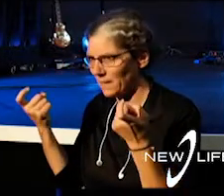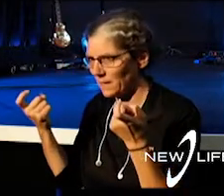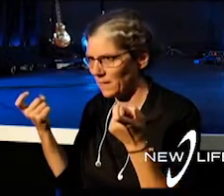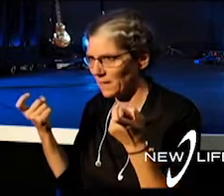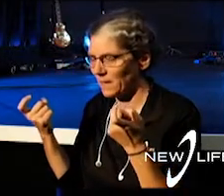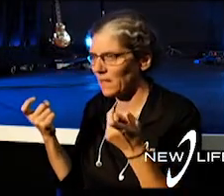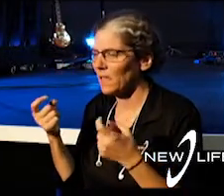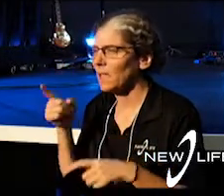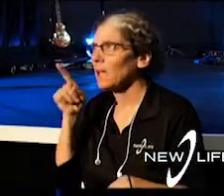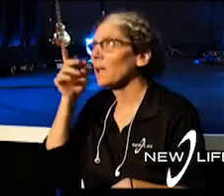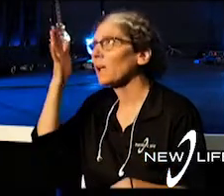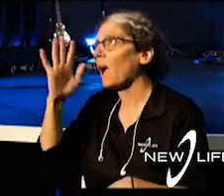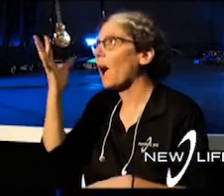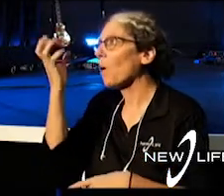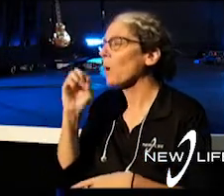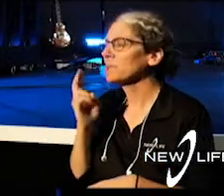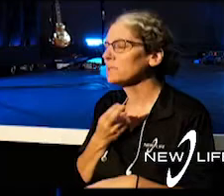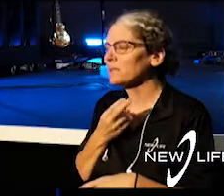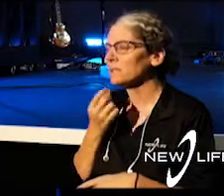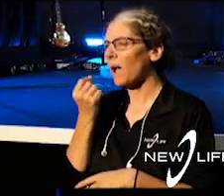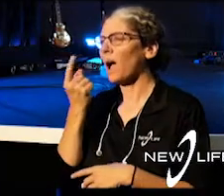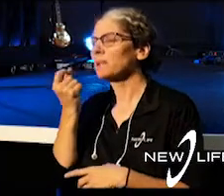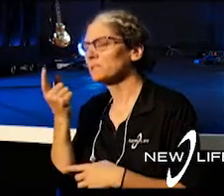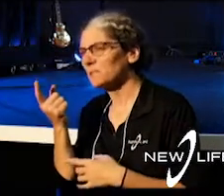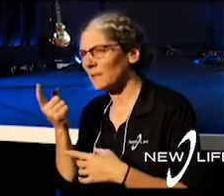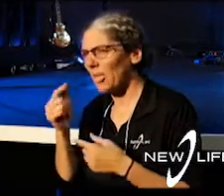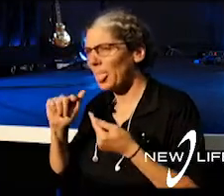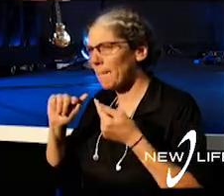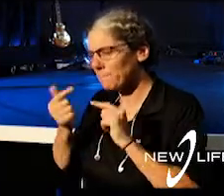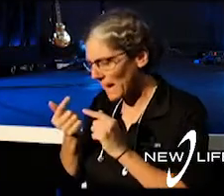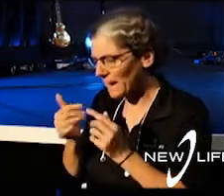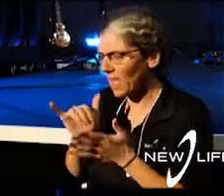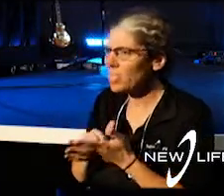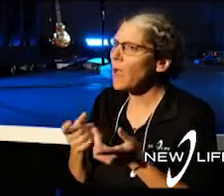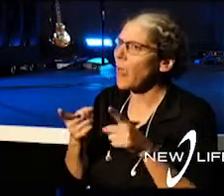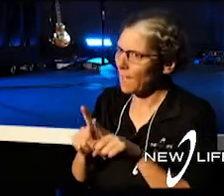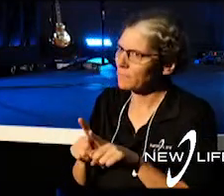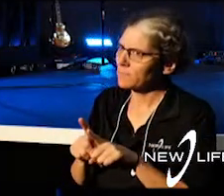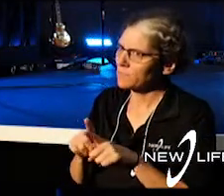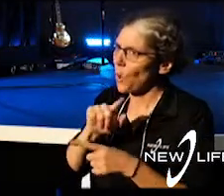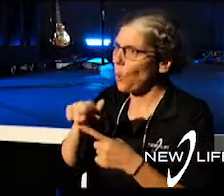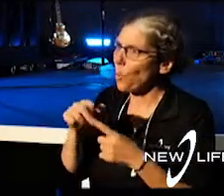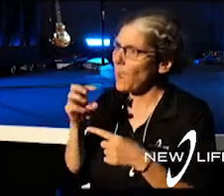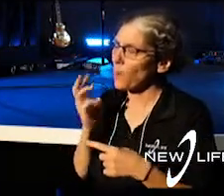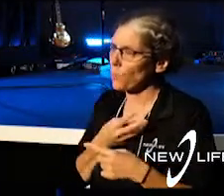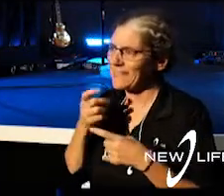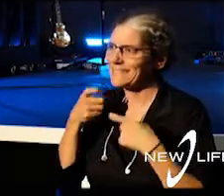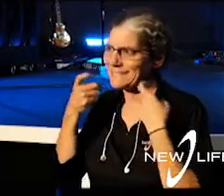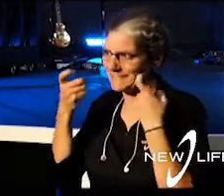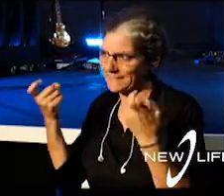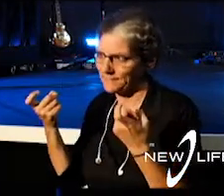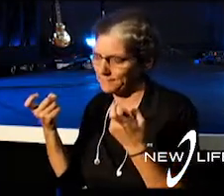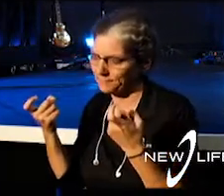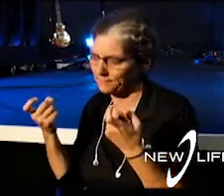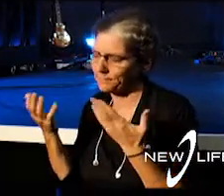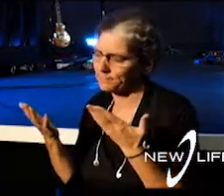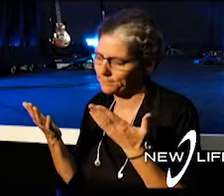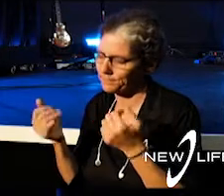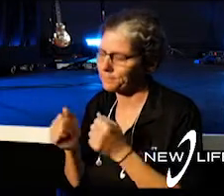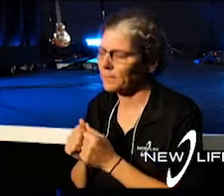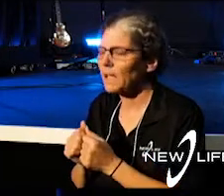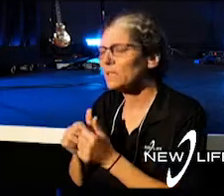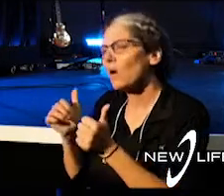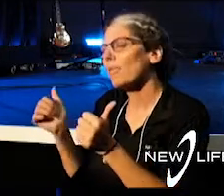God wants us to understand the pain that our sin causes him. I think one of the biggest dangers in the Christian life as a follower of